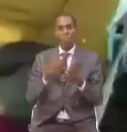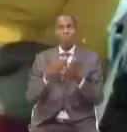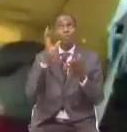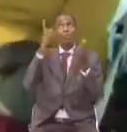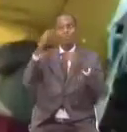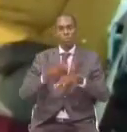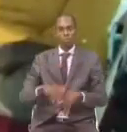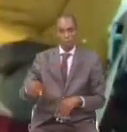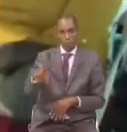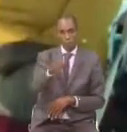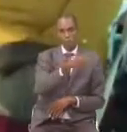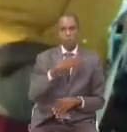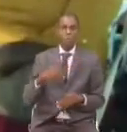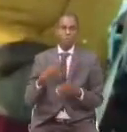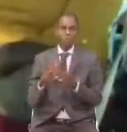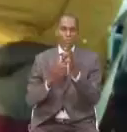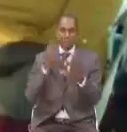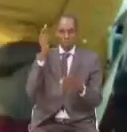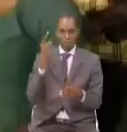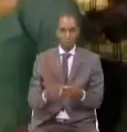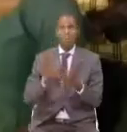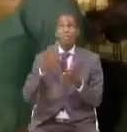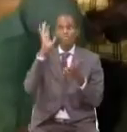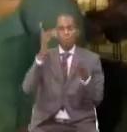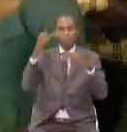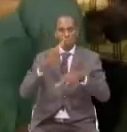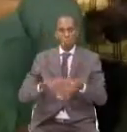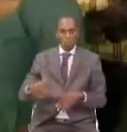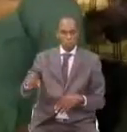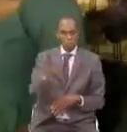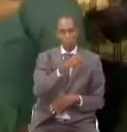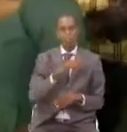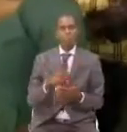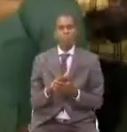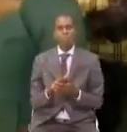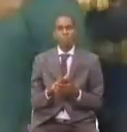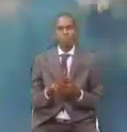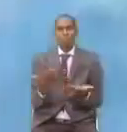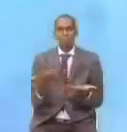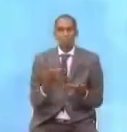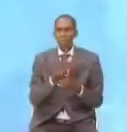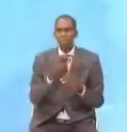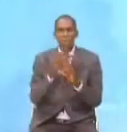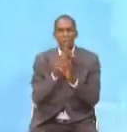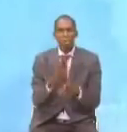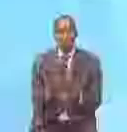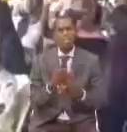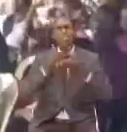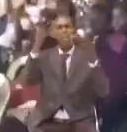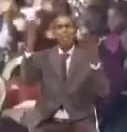upon you. I said it will come upon you. Can I hear a good amen?